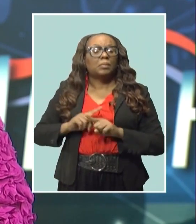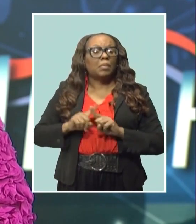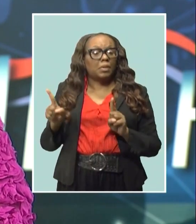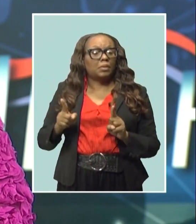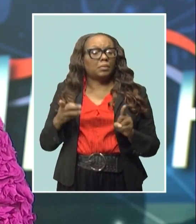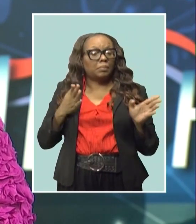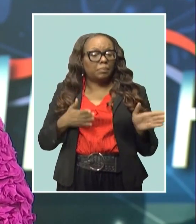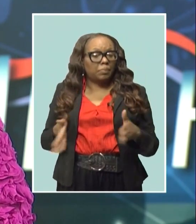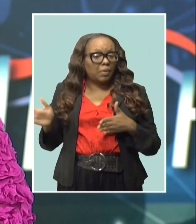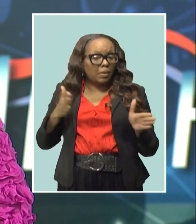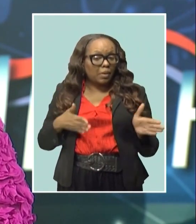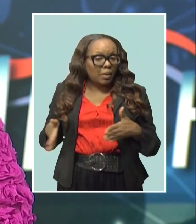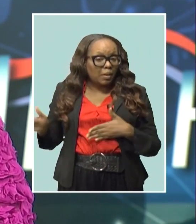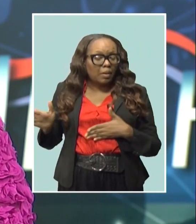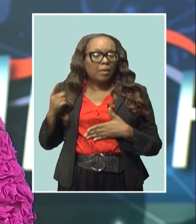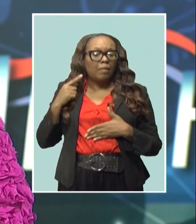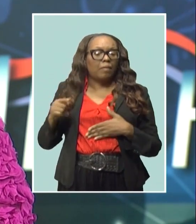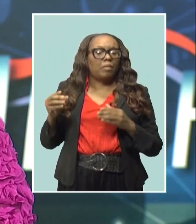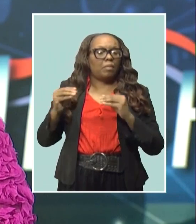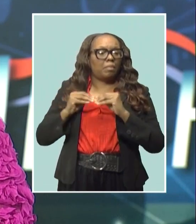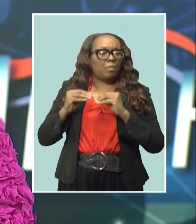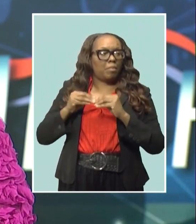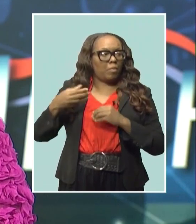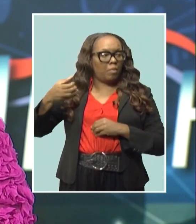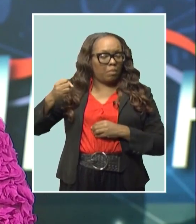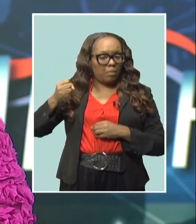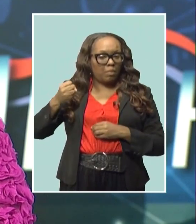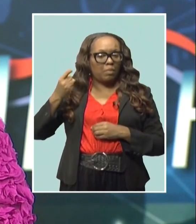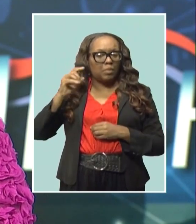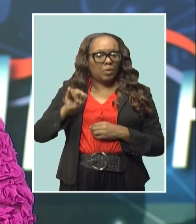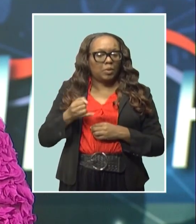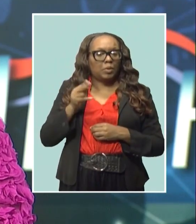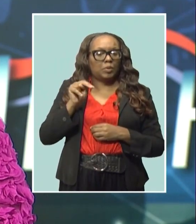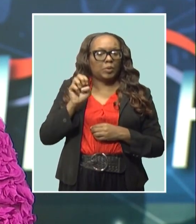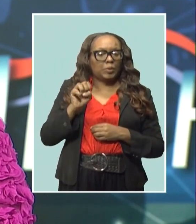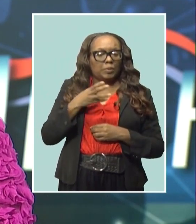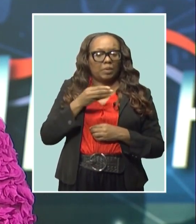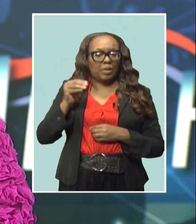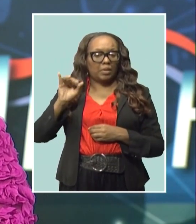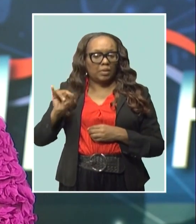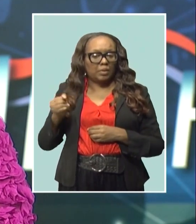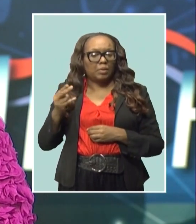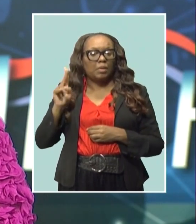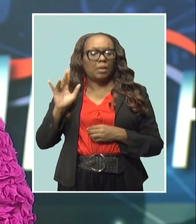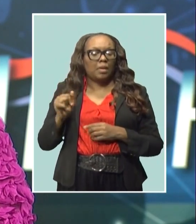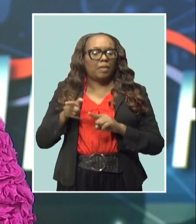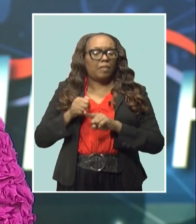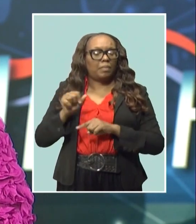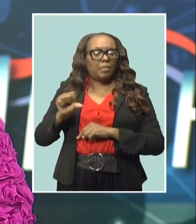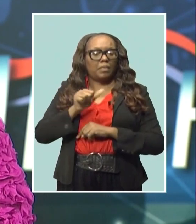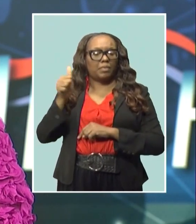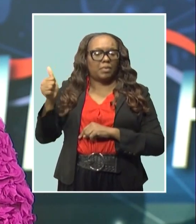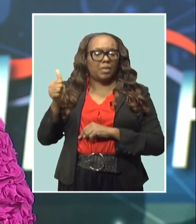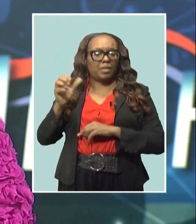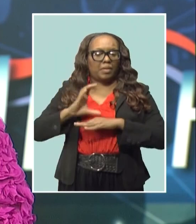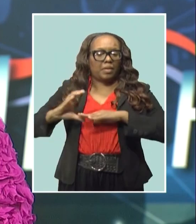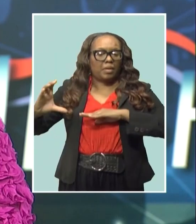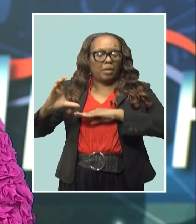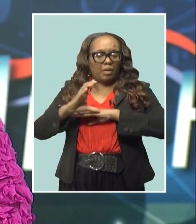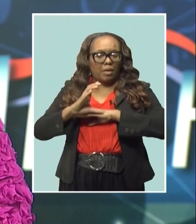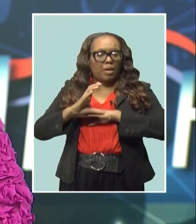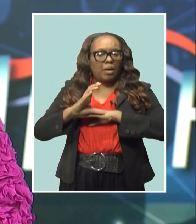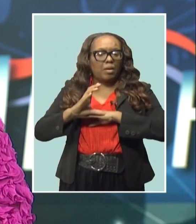the interim they've made arrangements for a temporary supplement of milk from June and July from a neighboring Caribbean dairy to meet